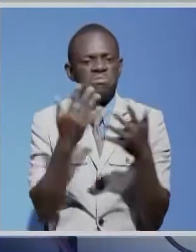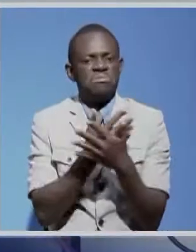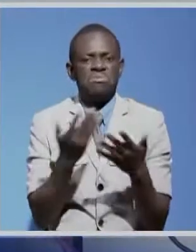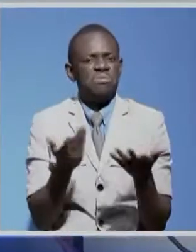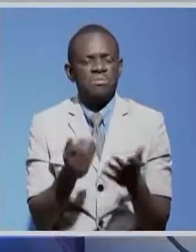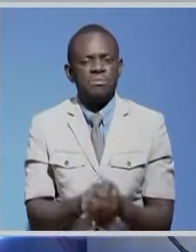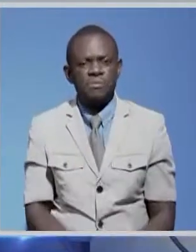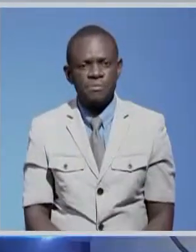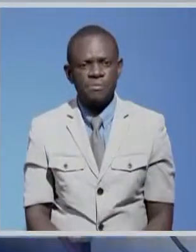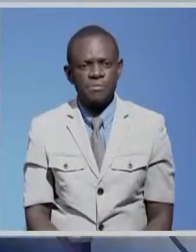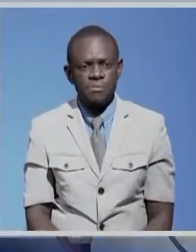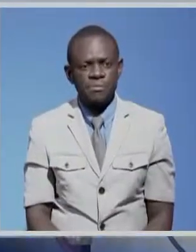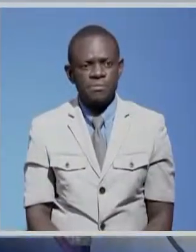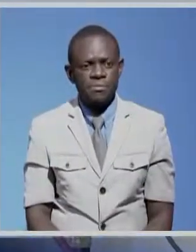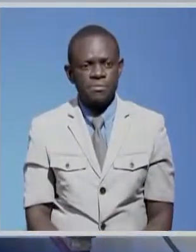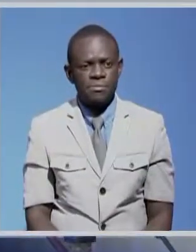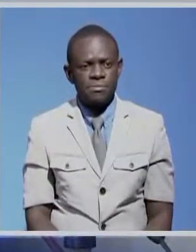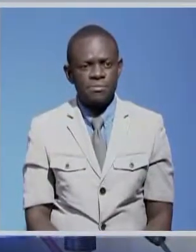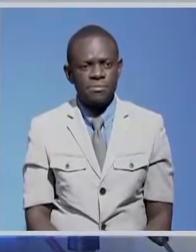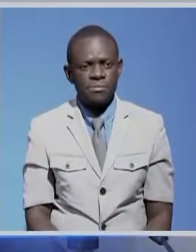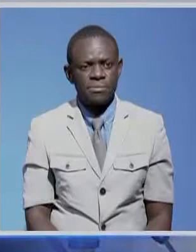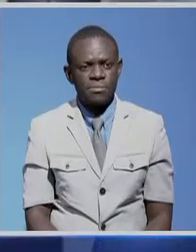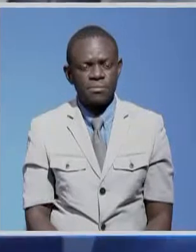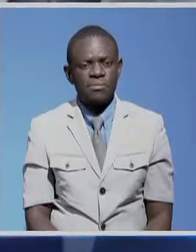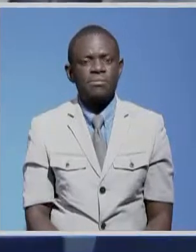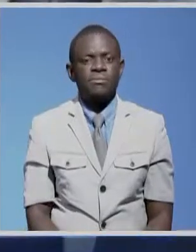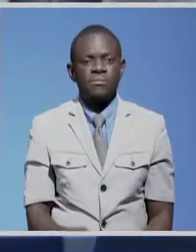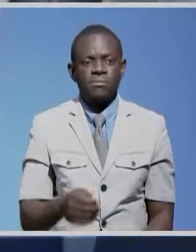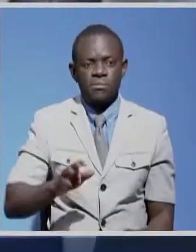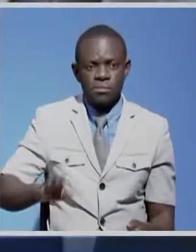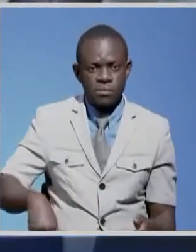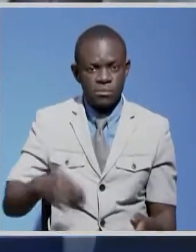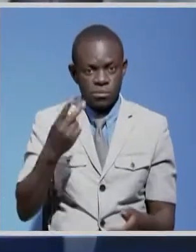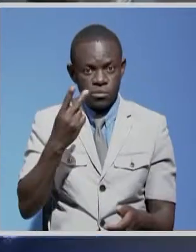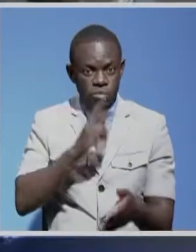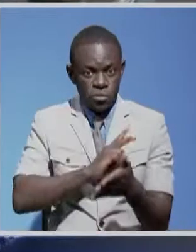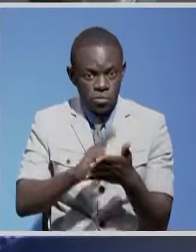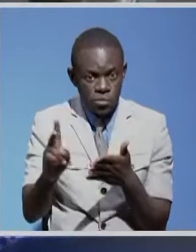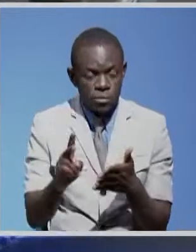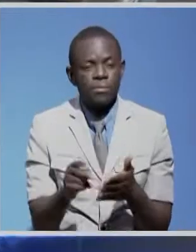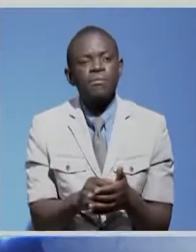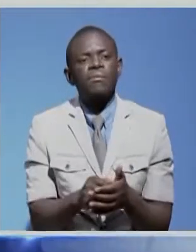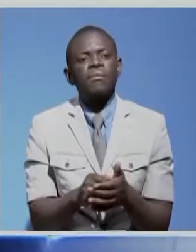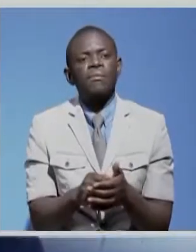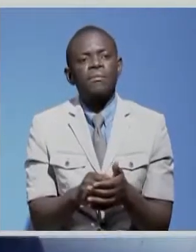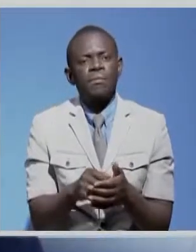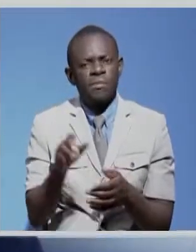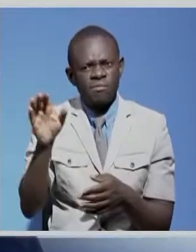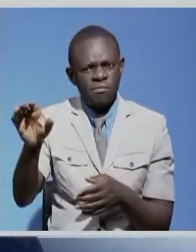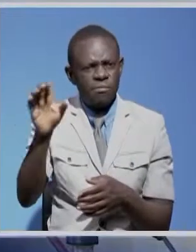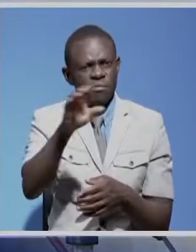2 weeks, a head of department did call for a meeting for officers from the